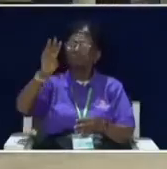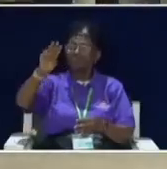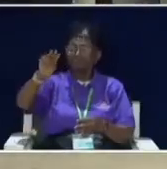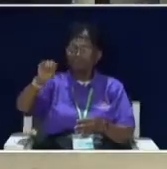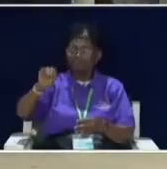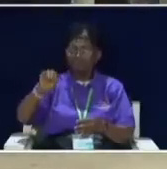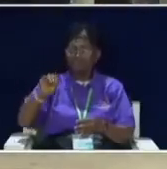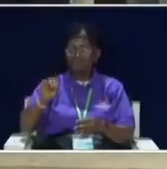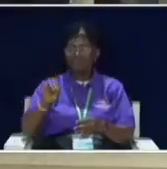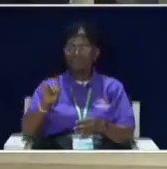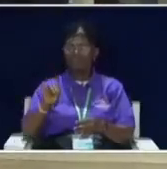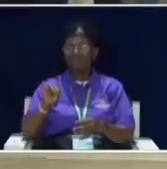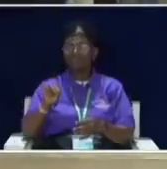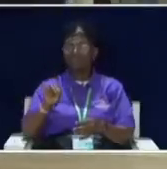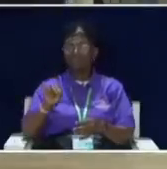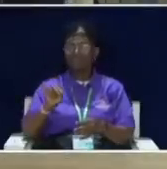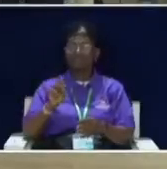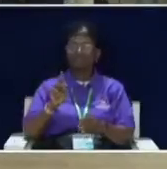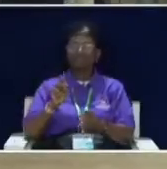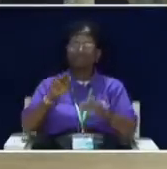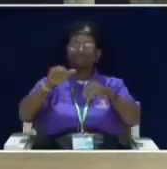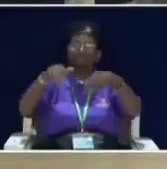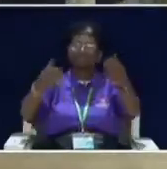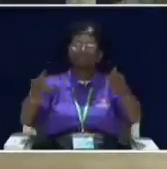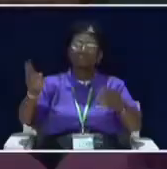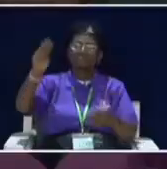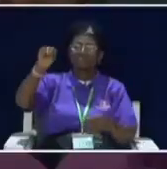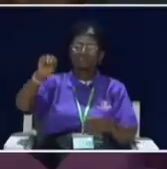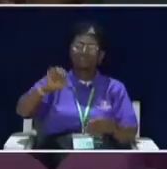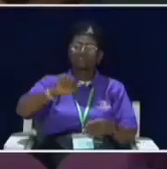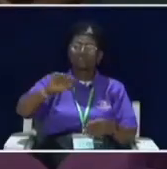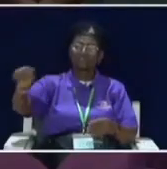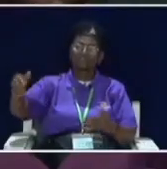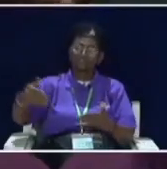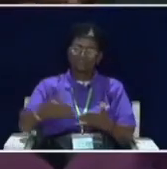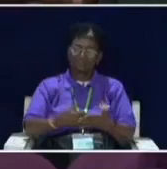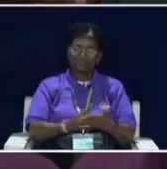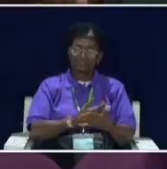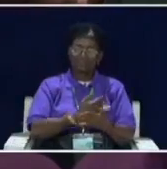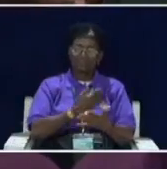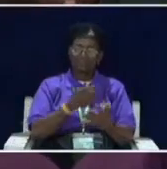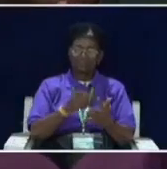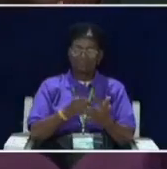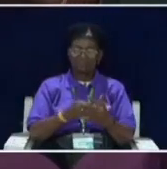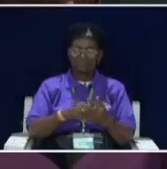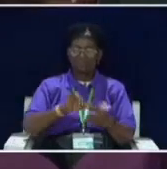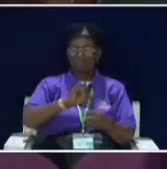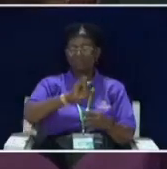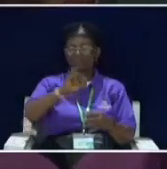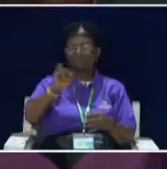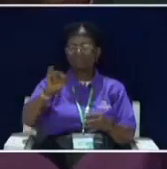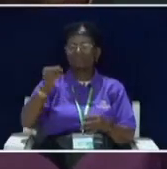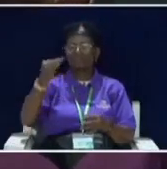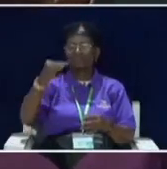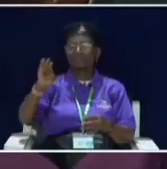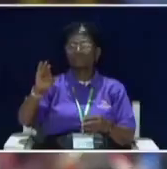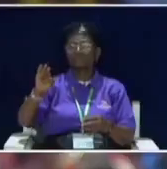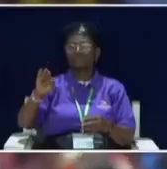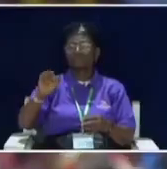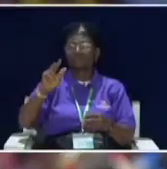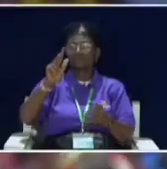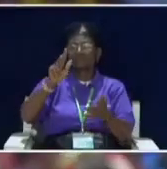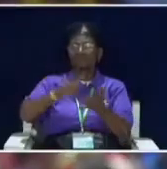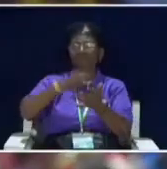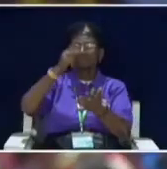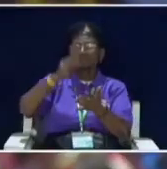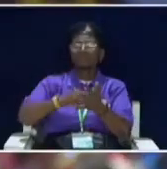rere wo won. Give them a brand new beginning. E fun won ni ibere otun. Of triple